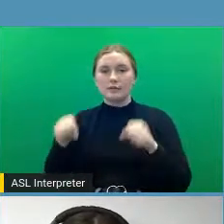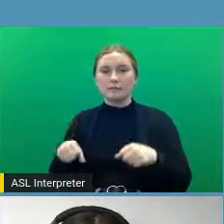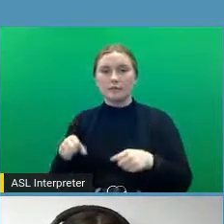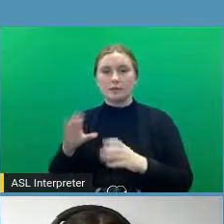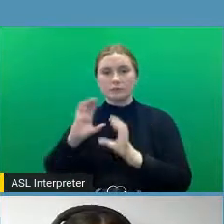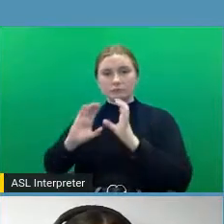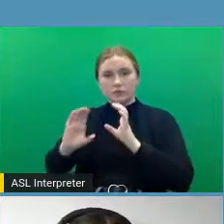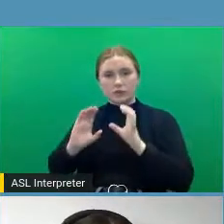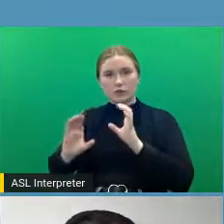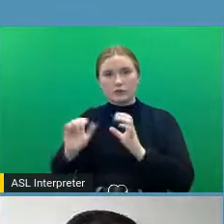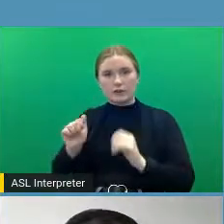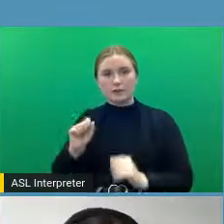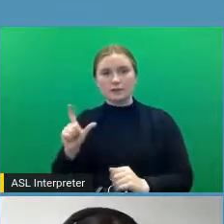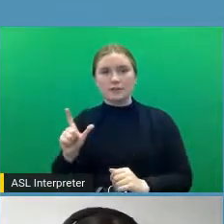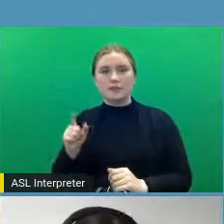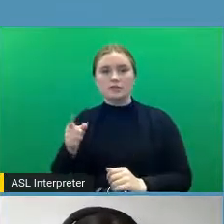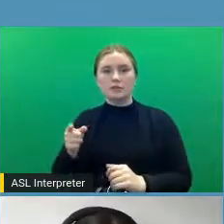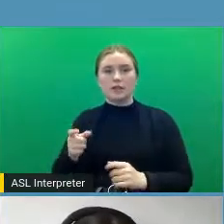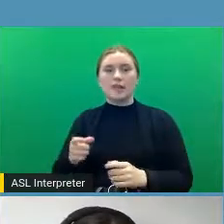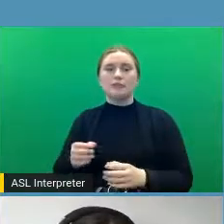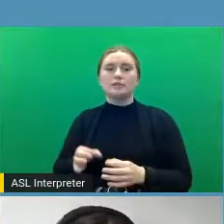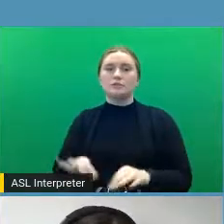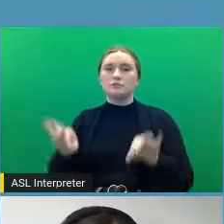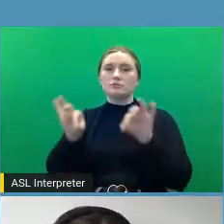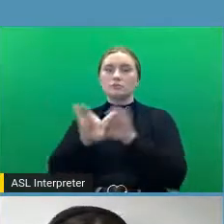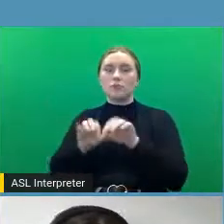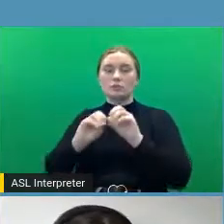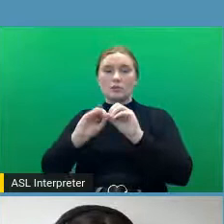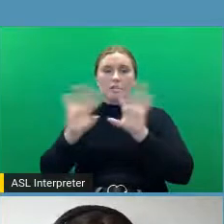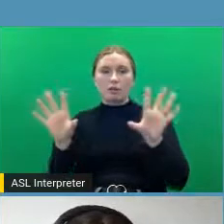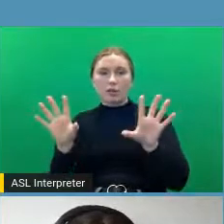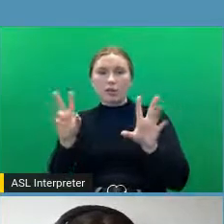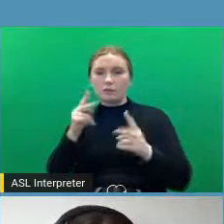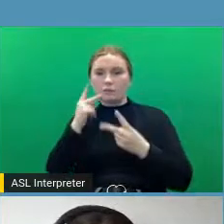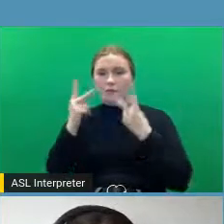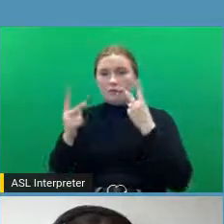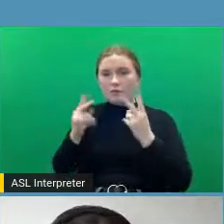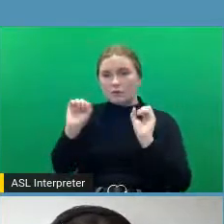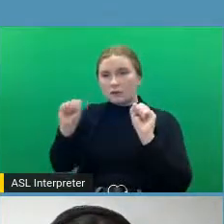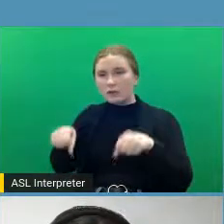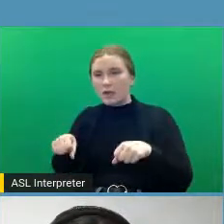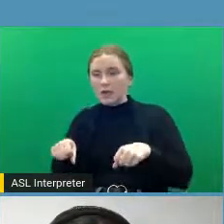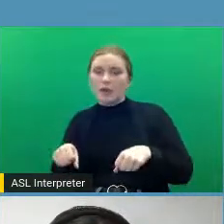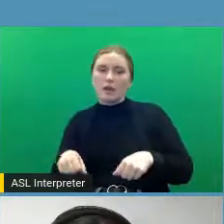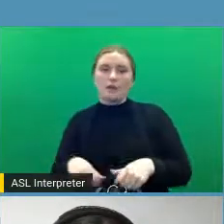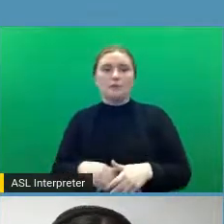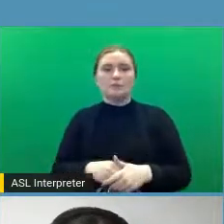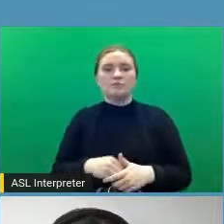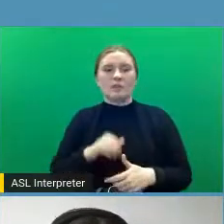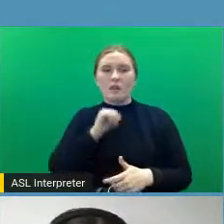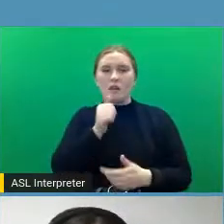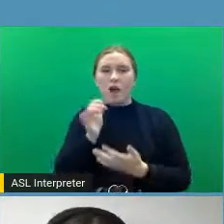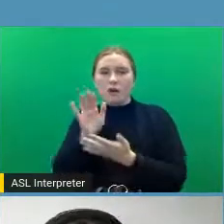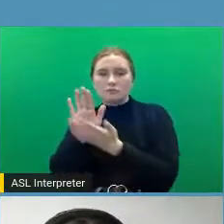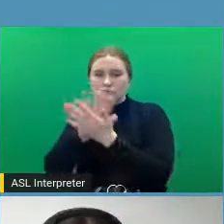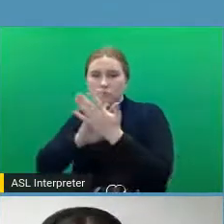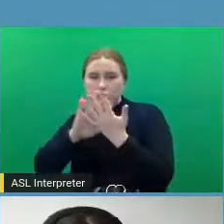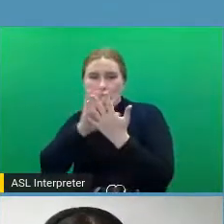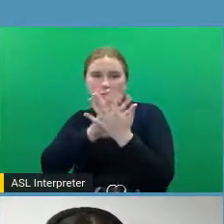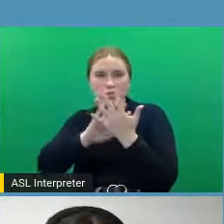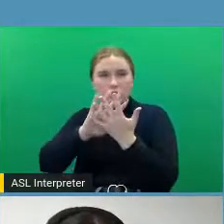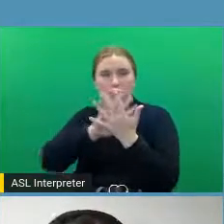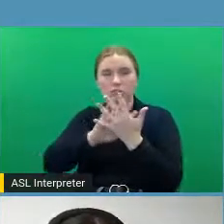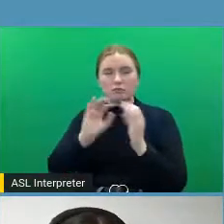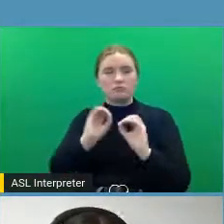sign language must always be clearly visible. And so this is wherever a sign is happening, that's the signing